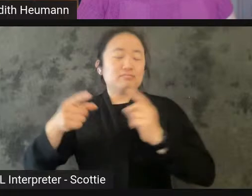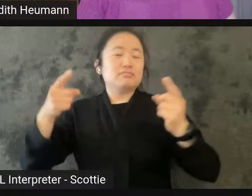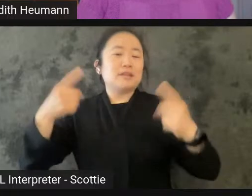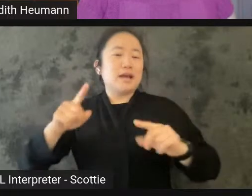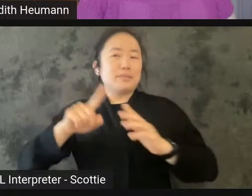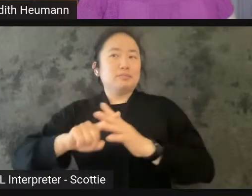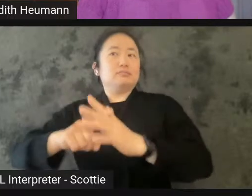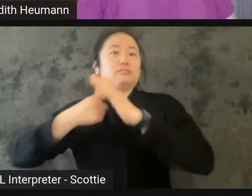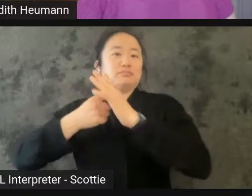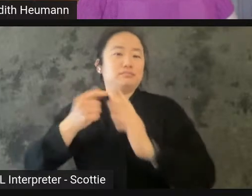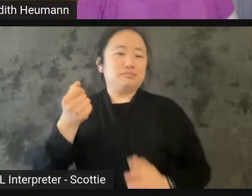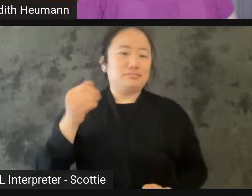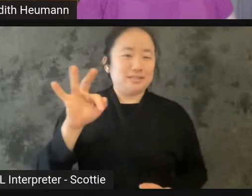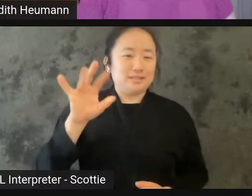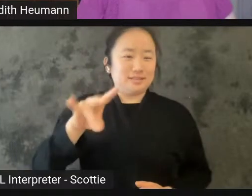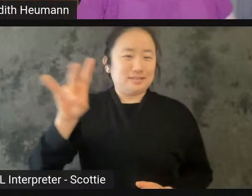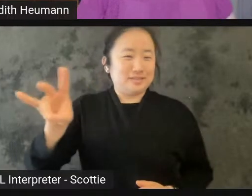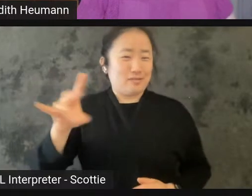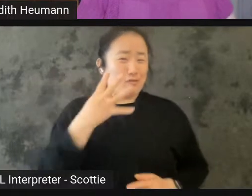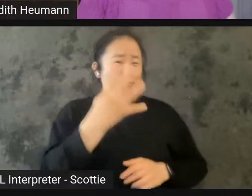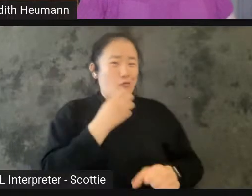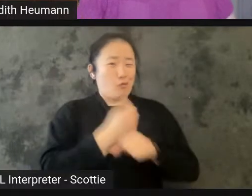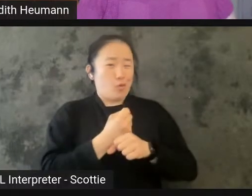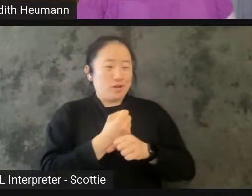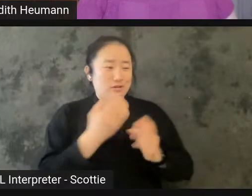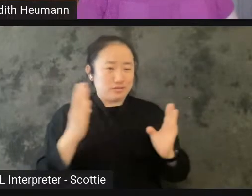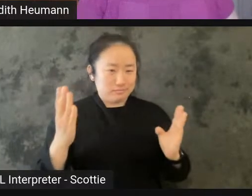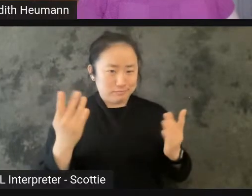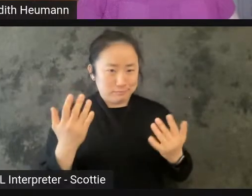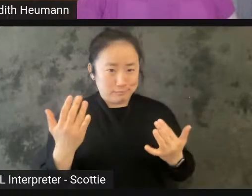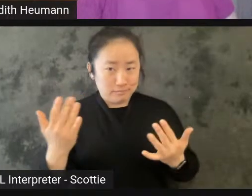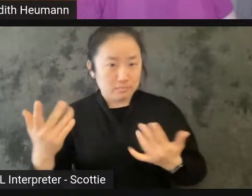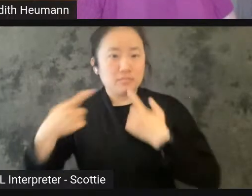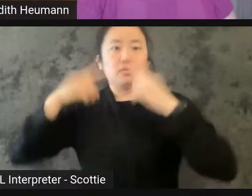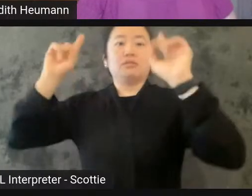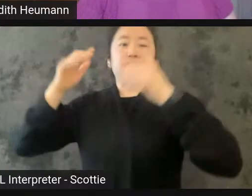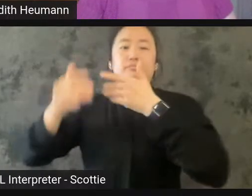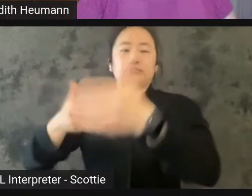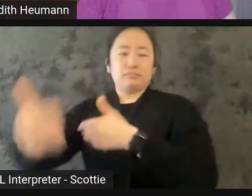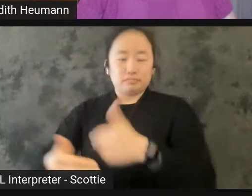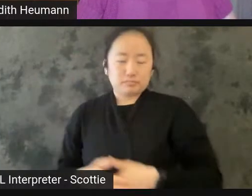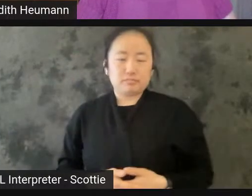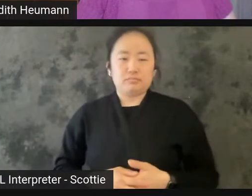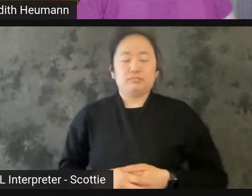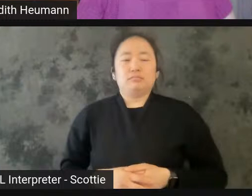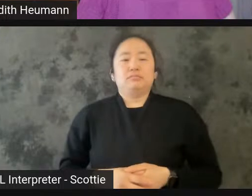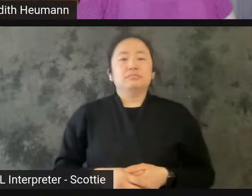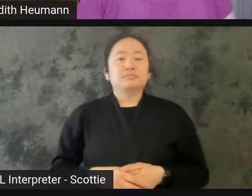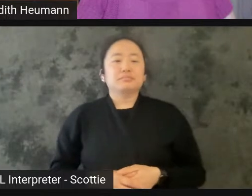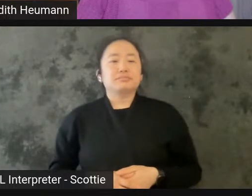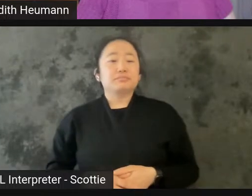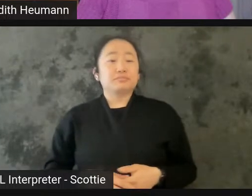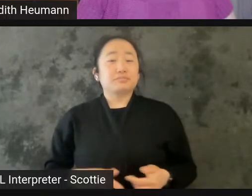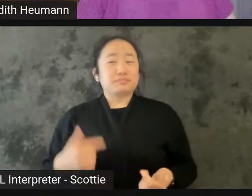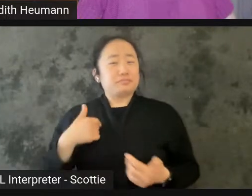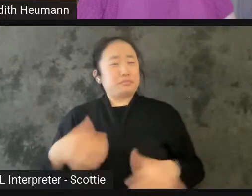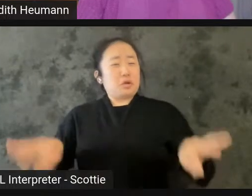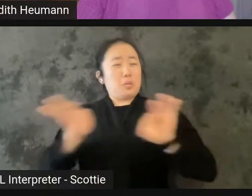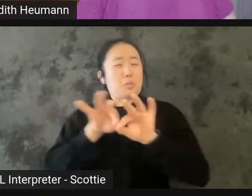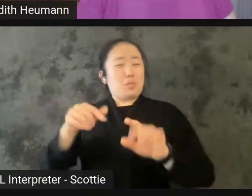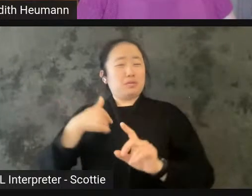1977. I think one of the important issues to also look at is, in my view, how